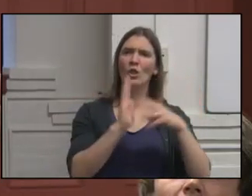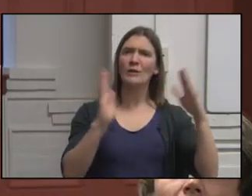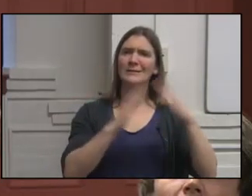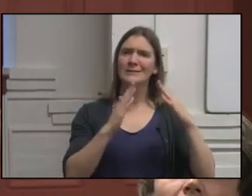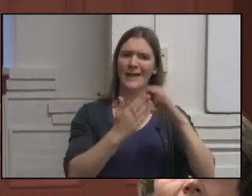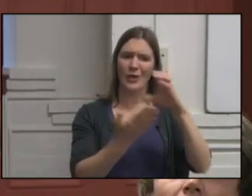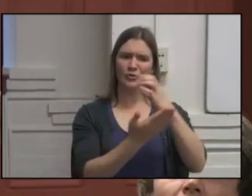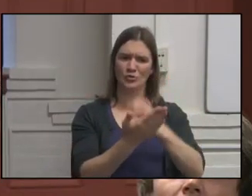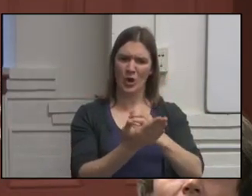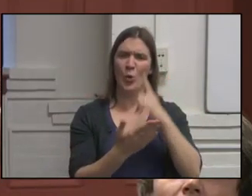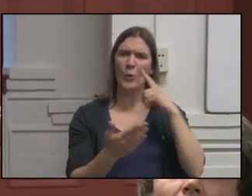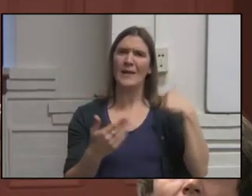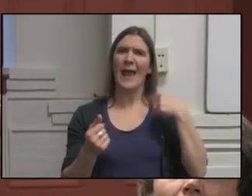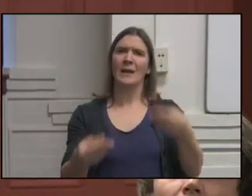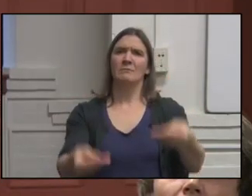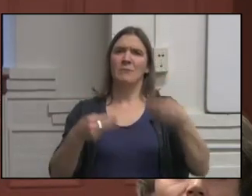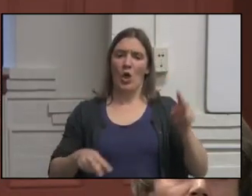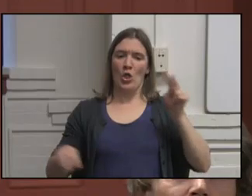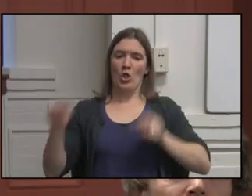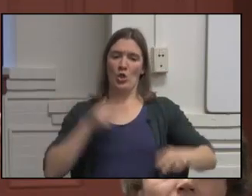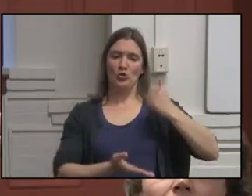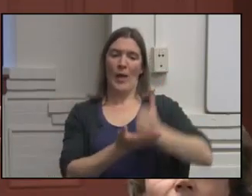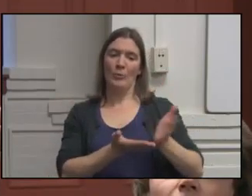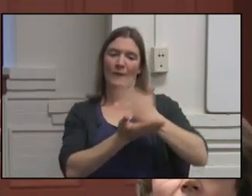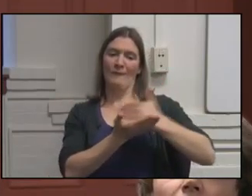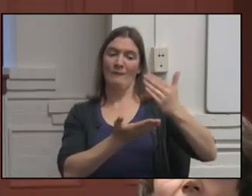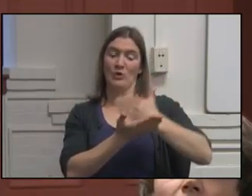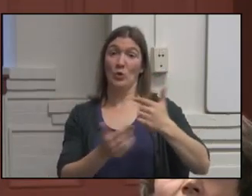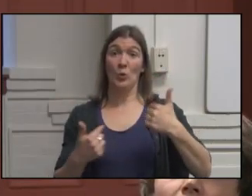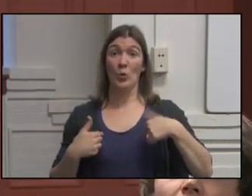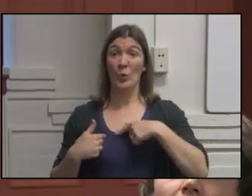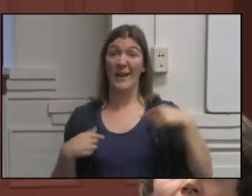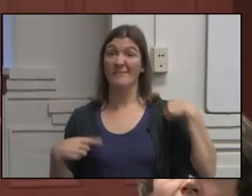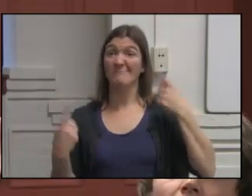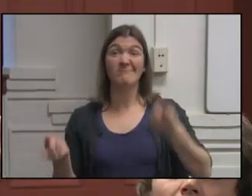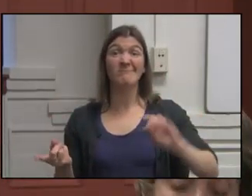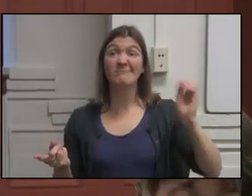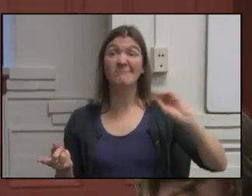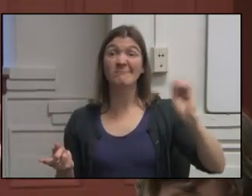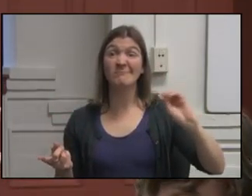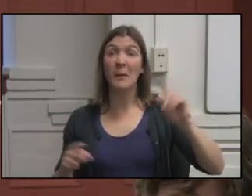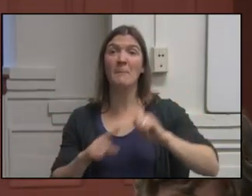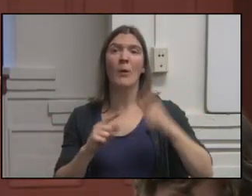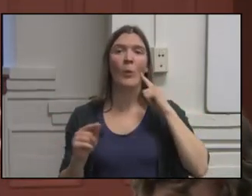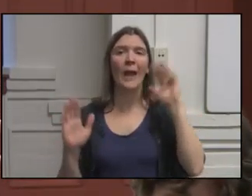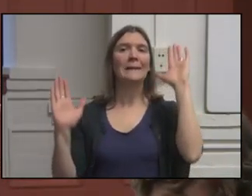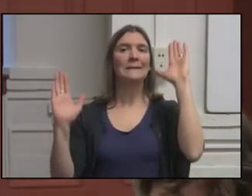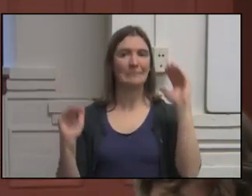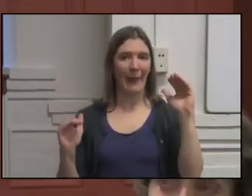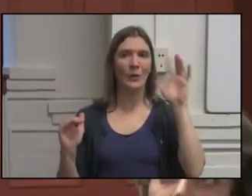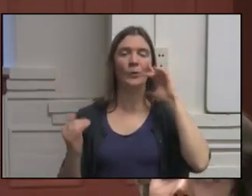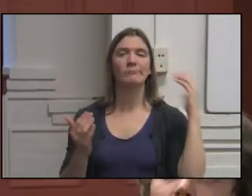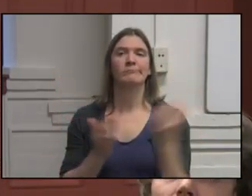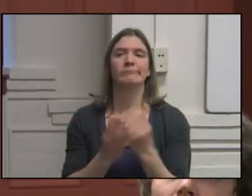for us to review these budgets, and we haven't been doing so in recent years, but we are anticipating doing